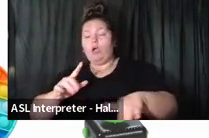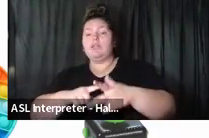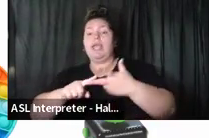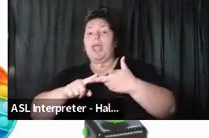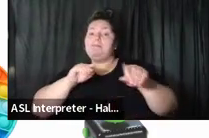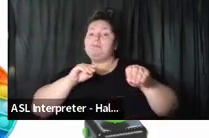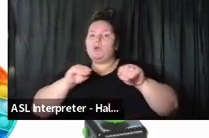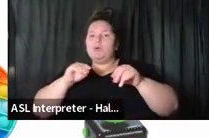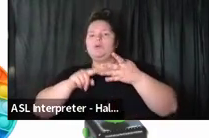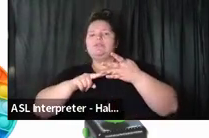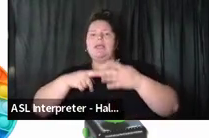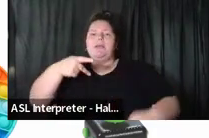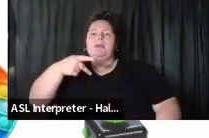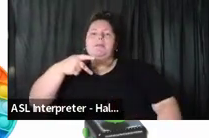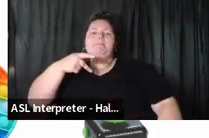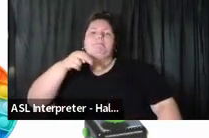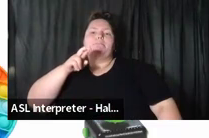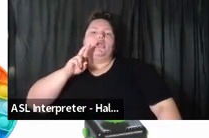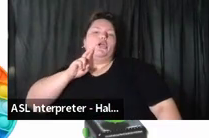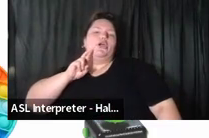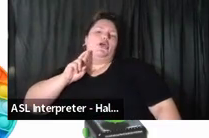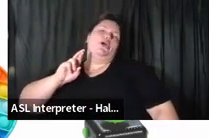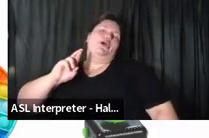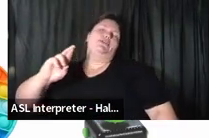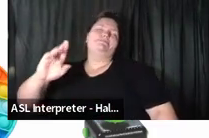purrs, it rolls over.